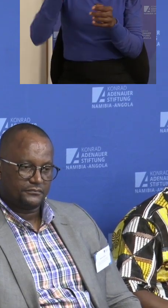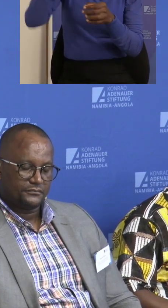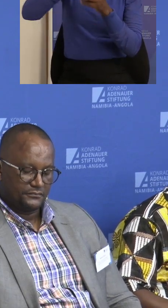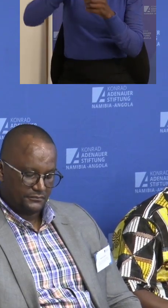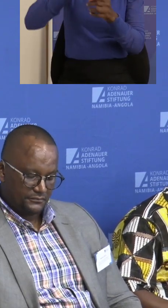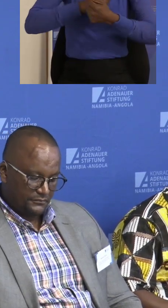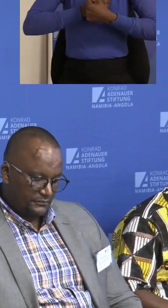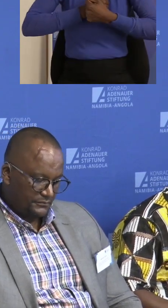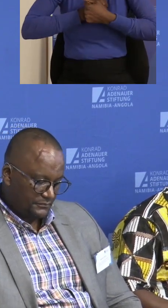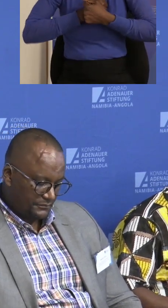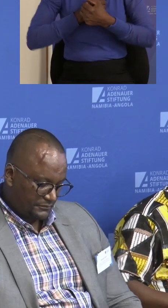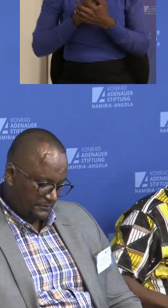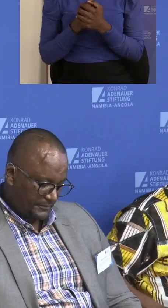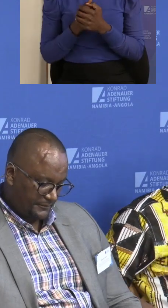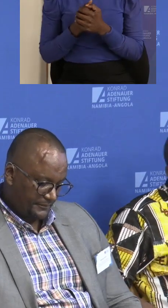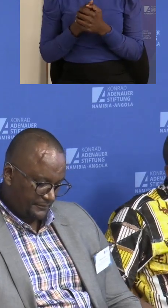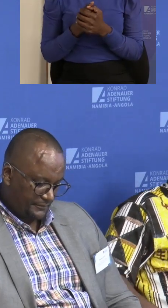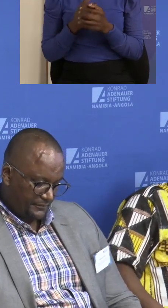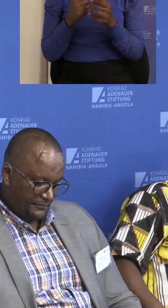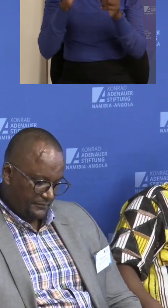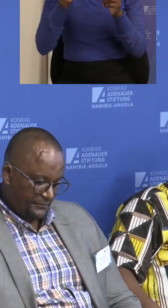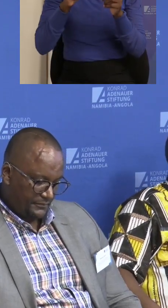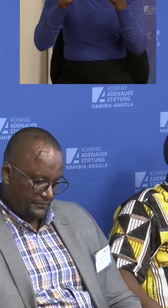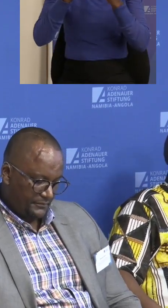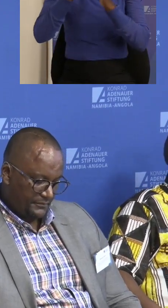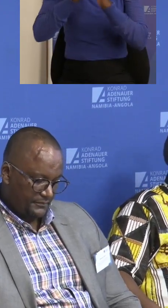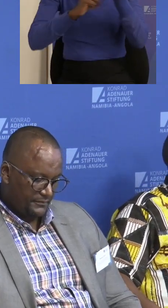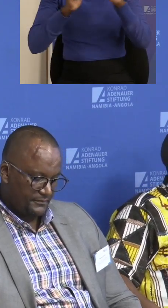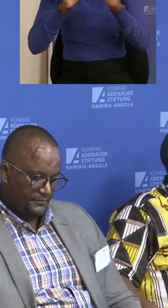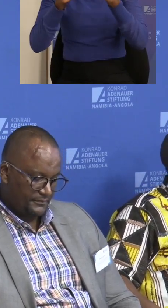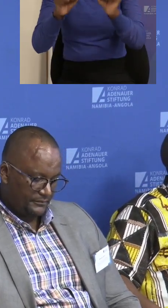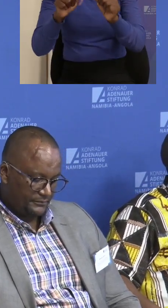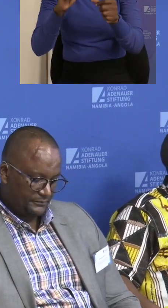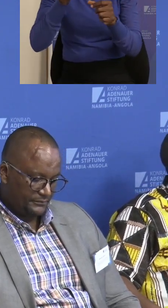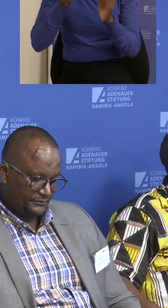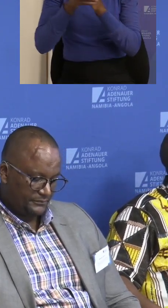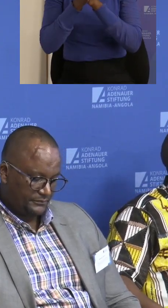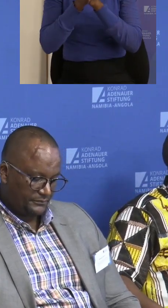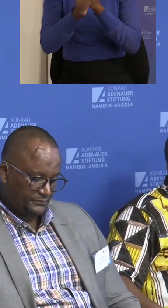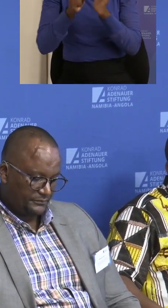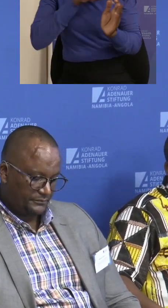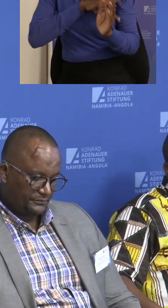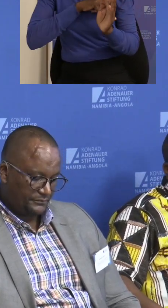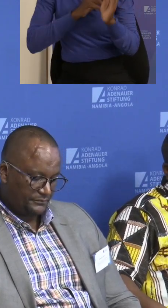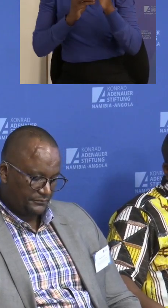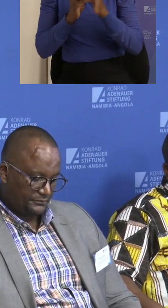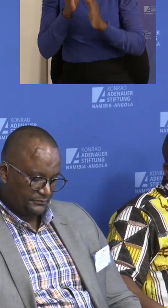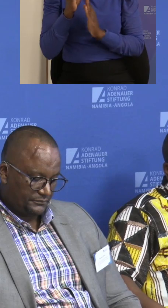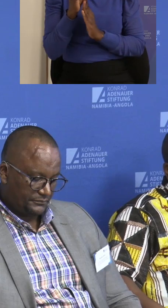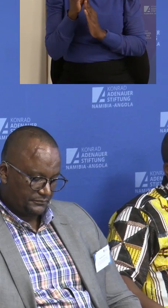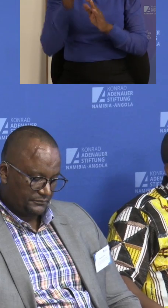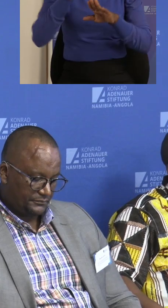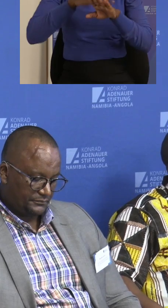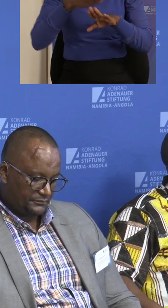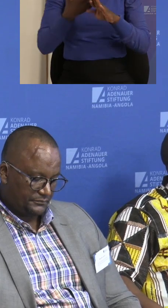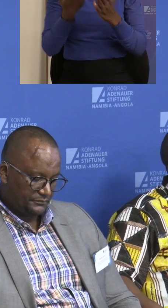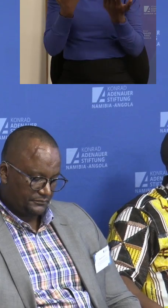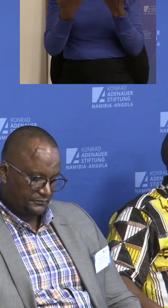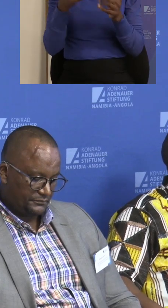And later on, it continues with professional skill developments. Even in